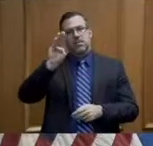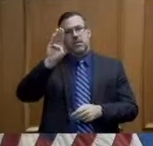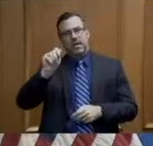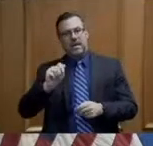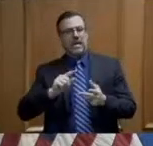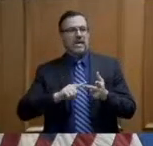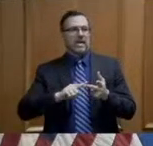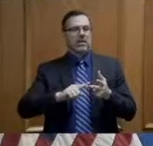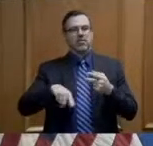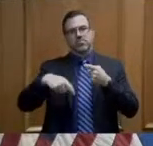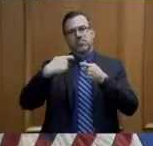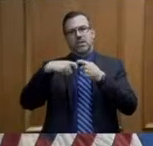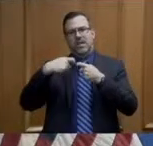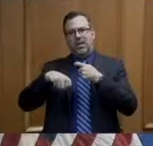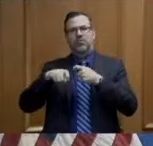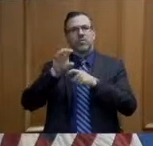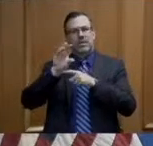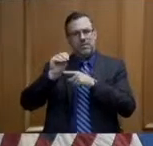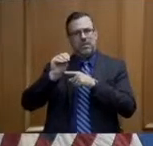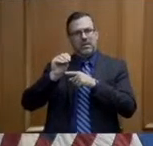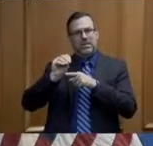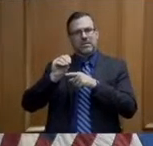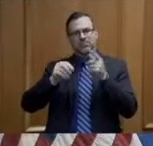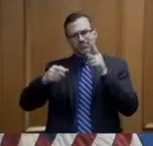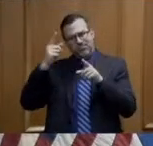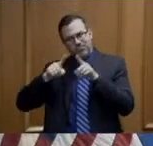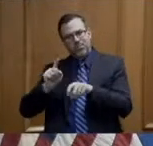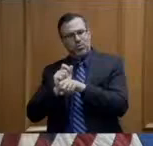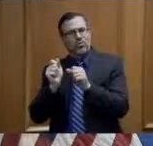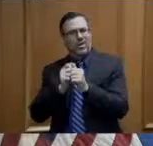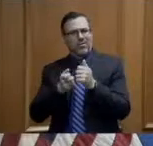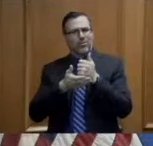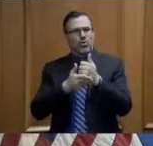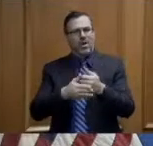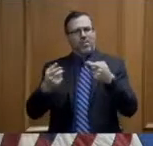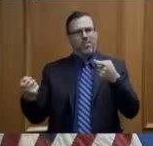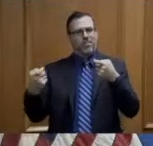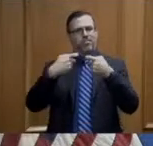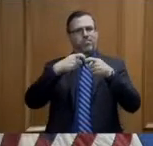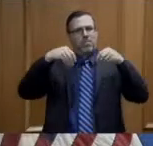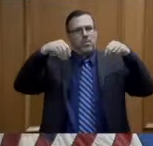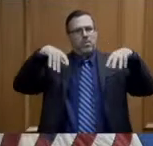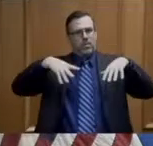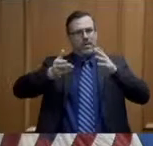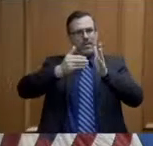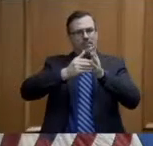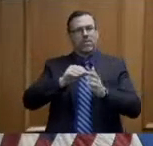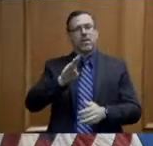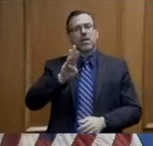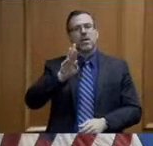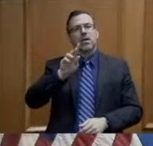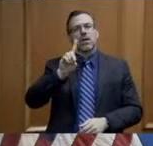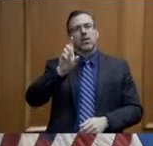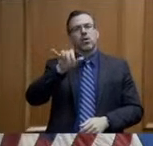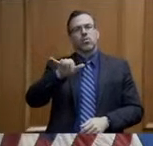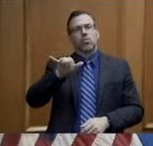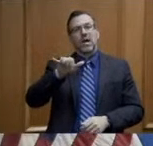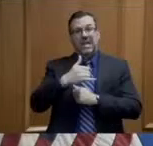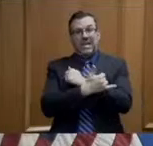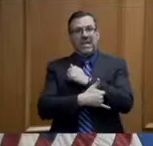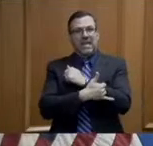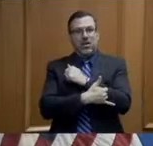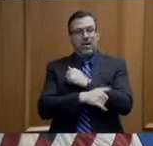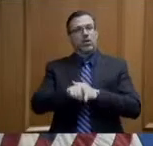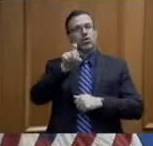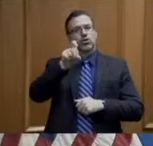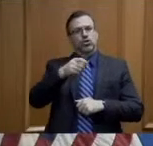mutual aid agreements throughout the southeastern United States. And Bradley County, by this evening, by sundown, is supposed to have